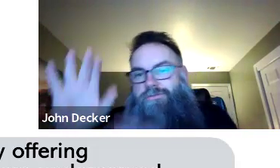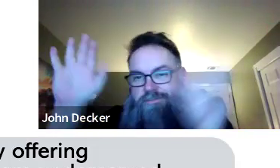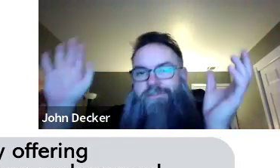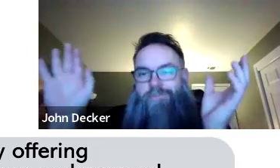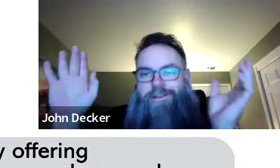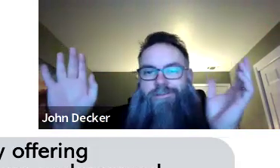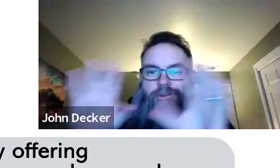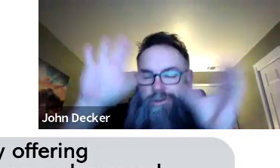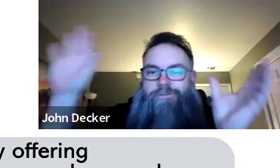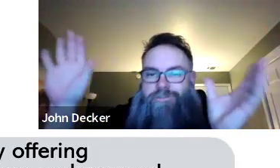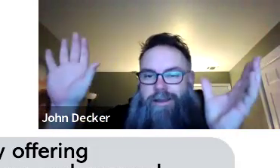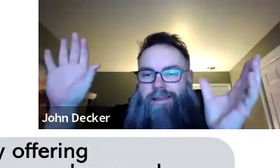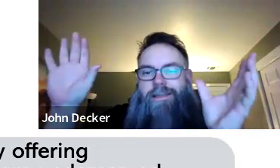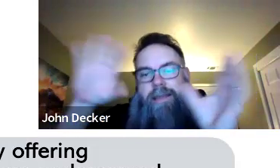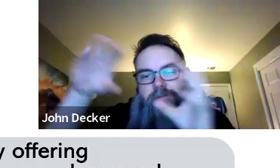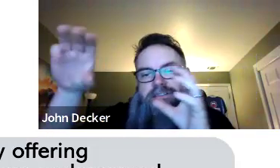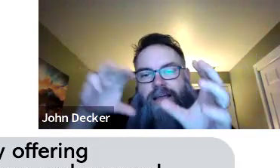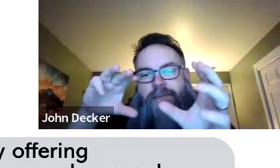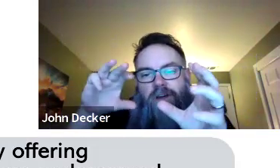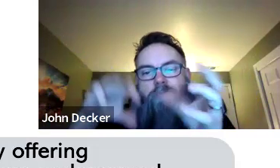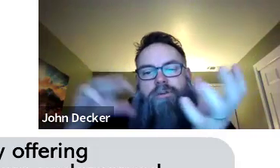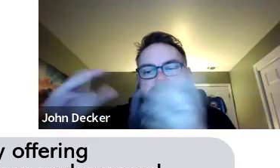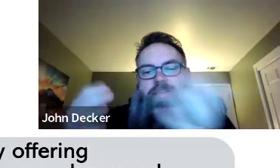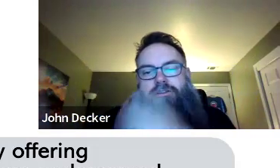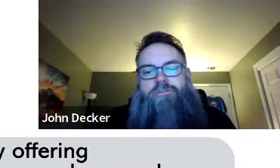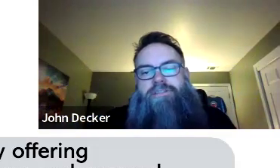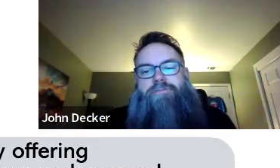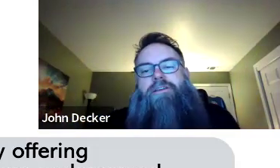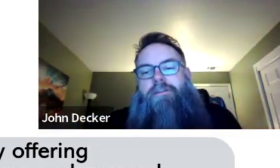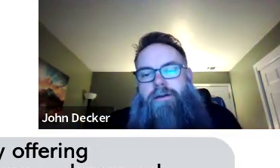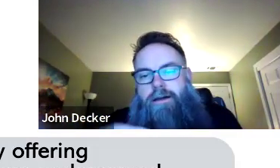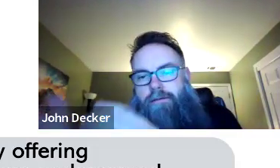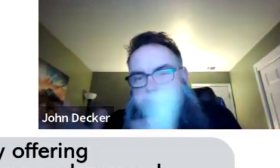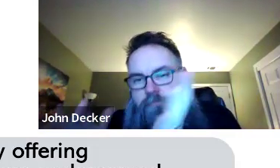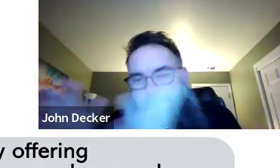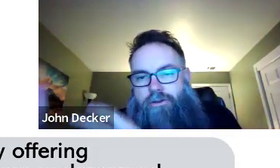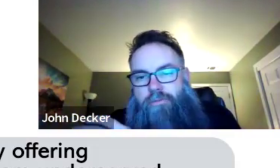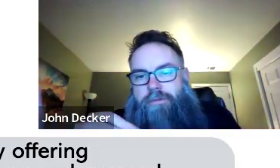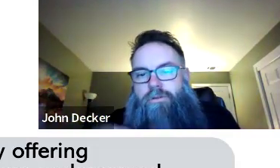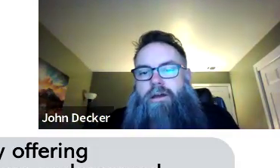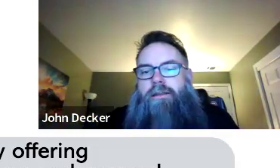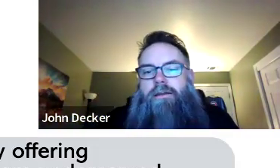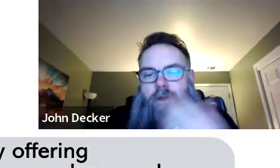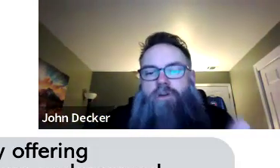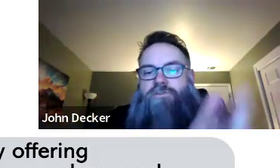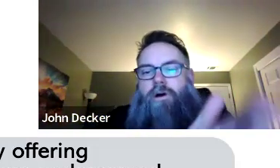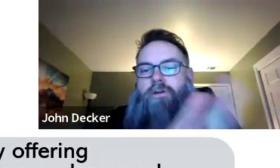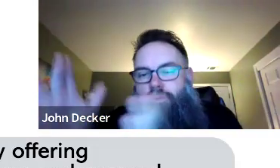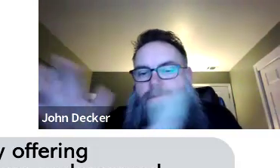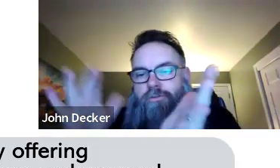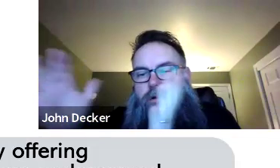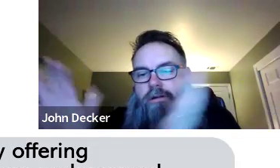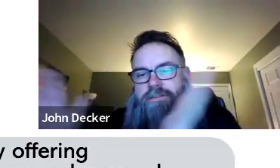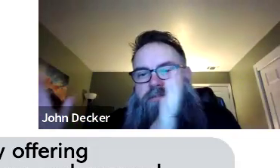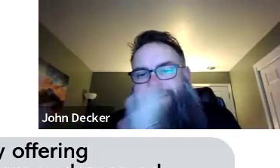that through UCP of Northern California. They're huge, right? Everyone's going to have to operationalize it a little bit differently. How you bring people on, but all as well